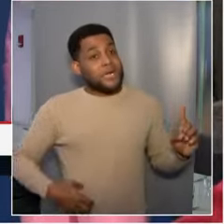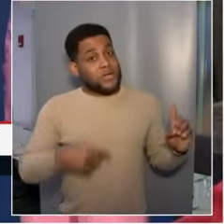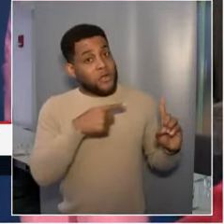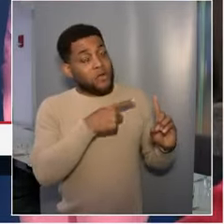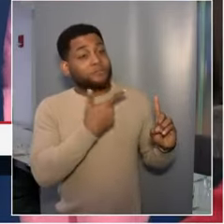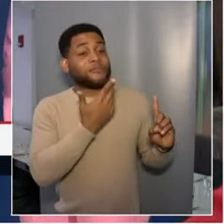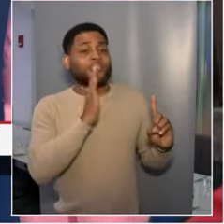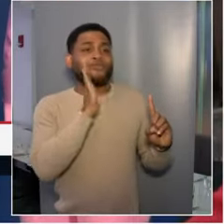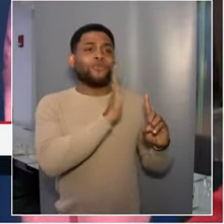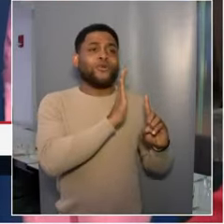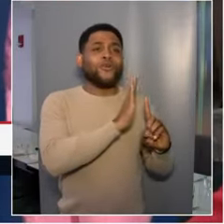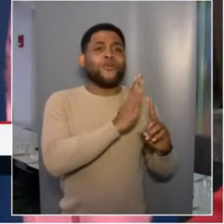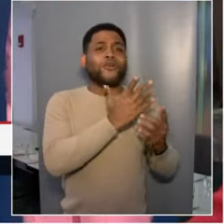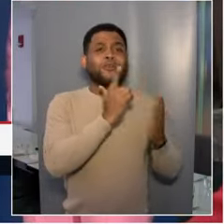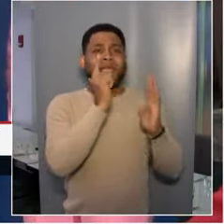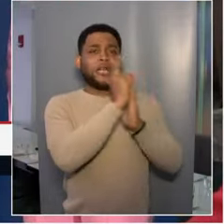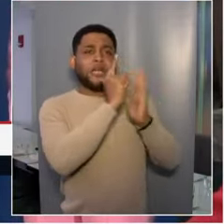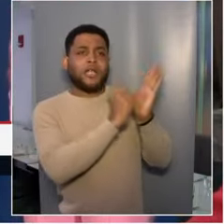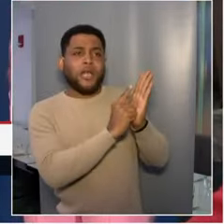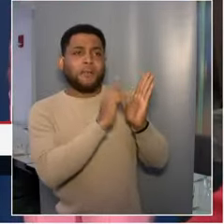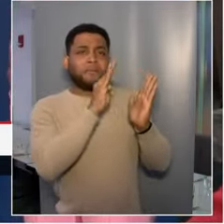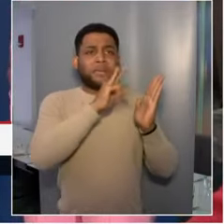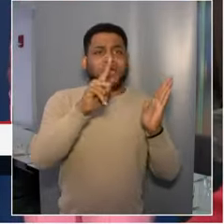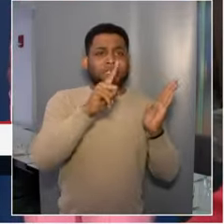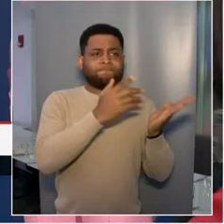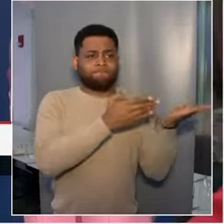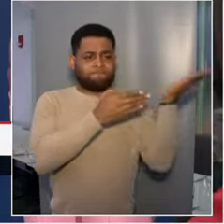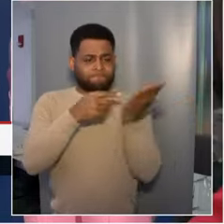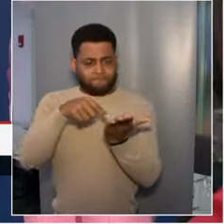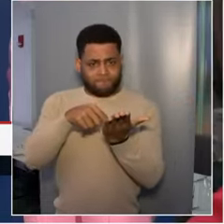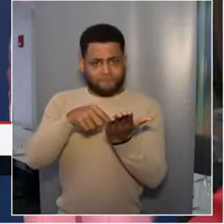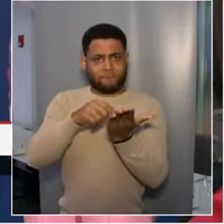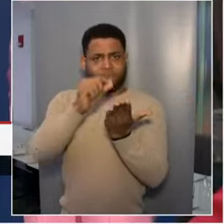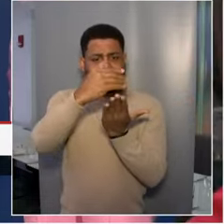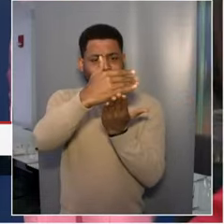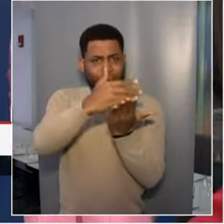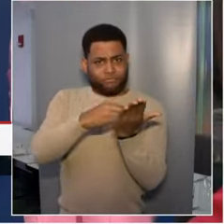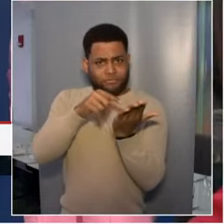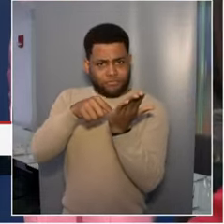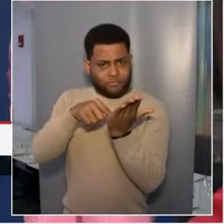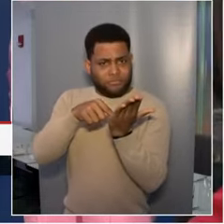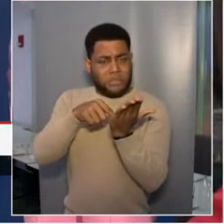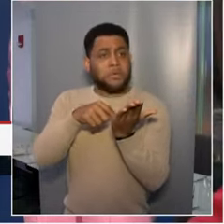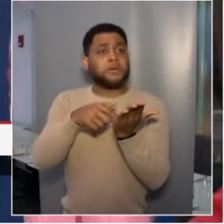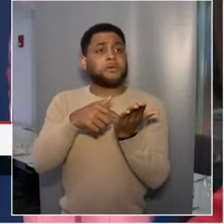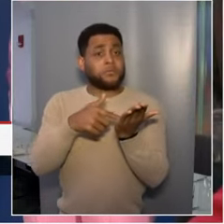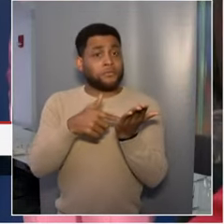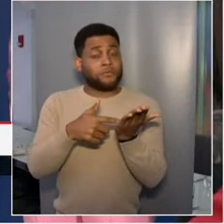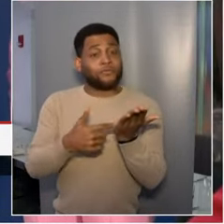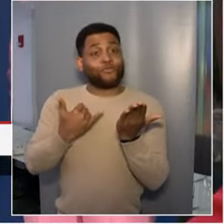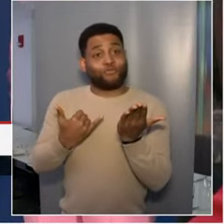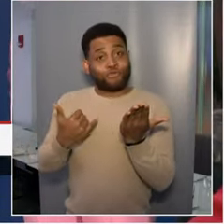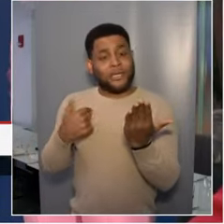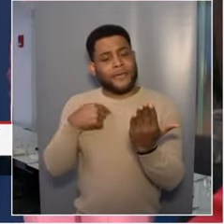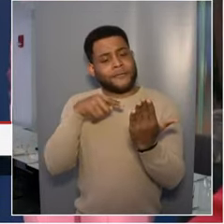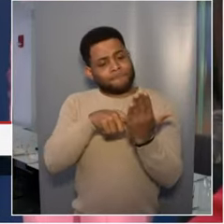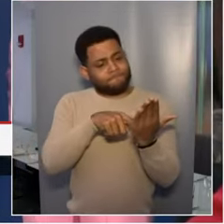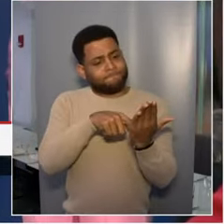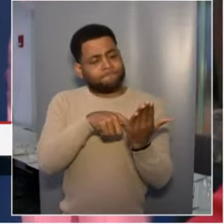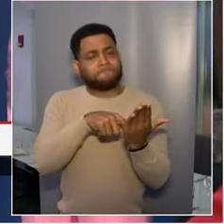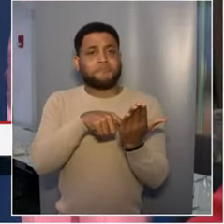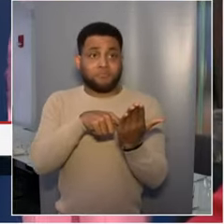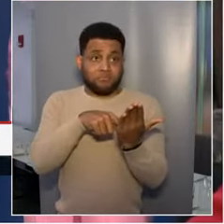in December, but it's a permanent bill and we have our own processes. So the mayor today submitted to the council legislation for us to consider next Tuesday.